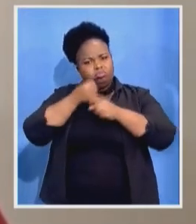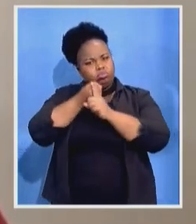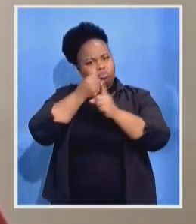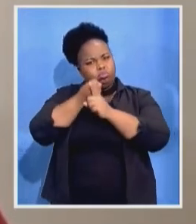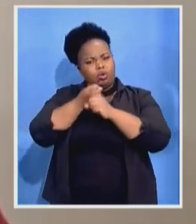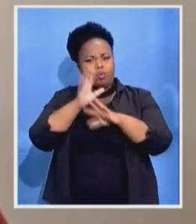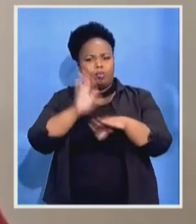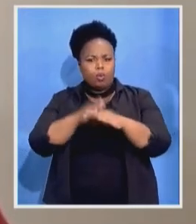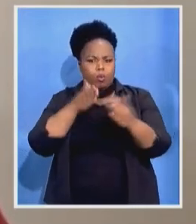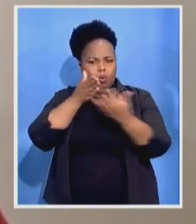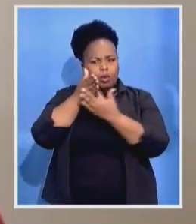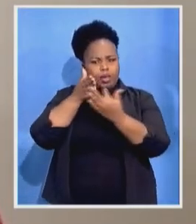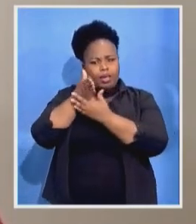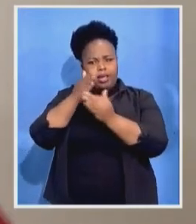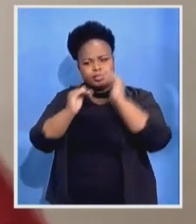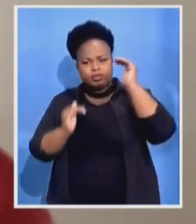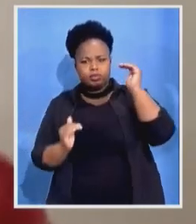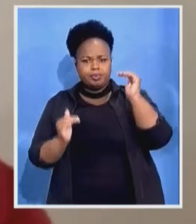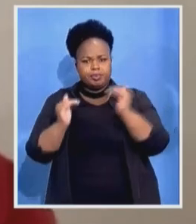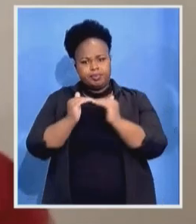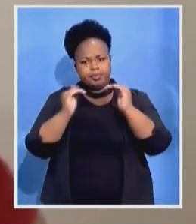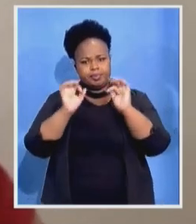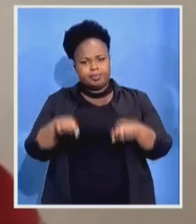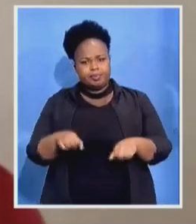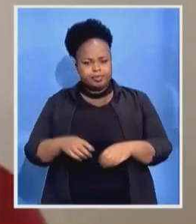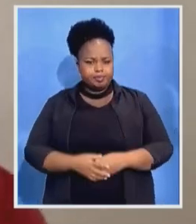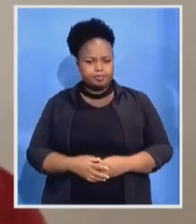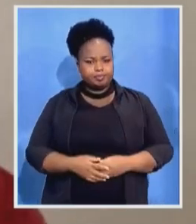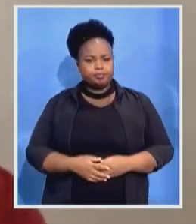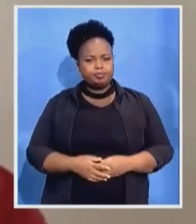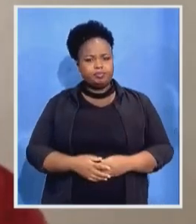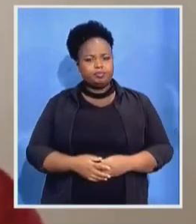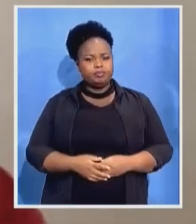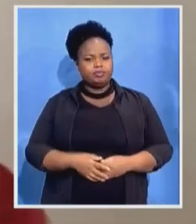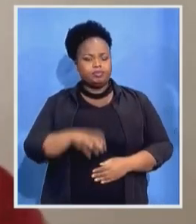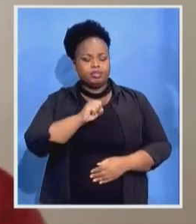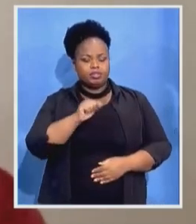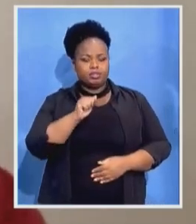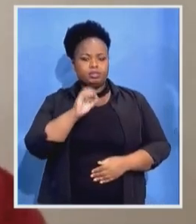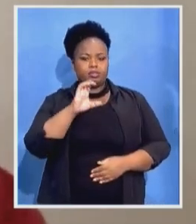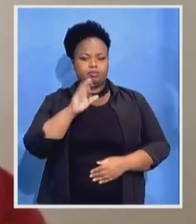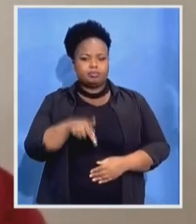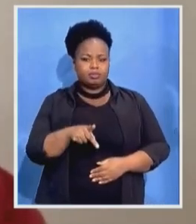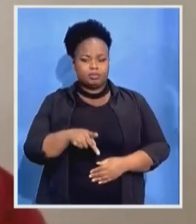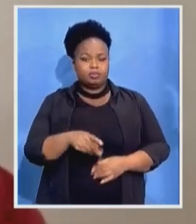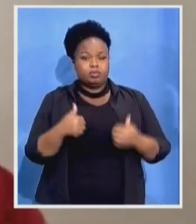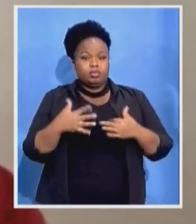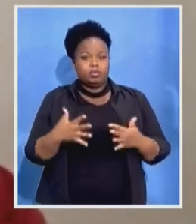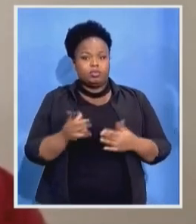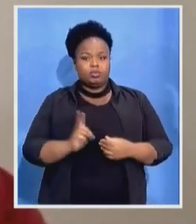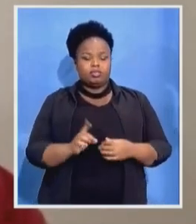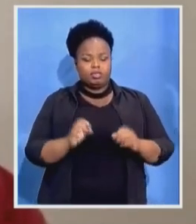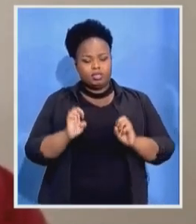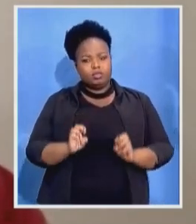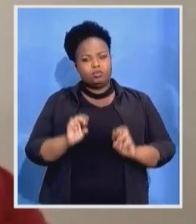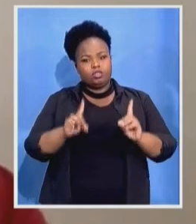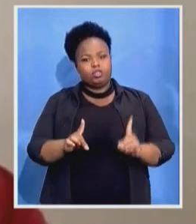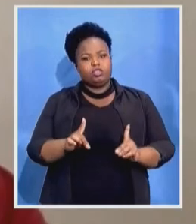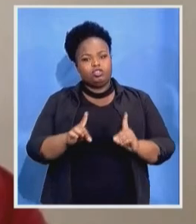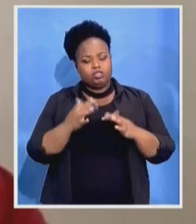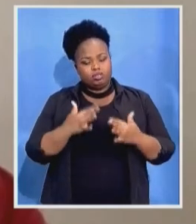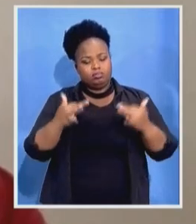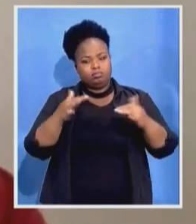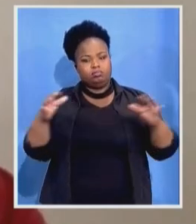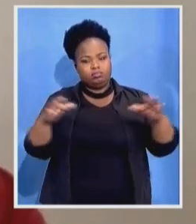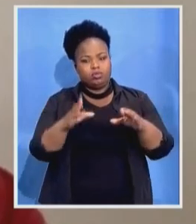The SACP will convene an education session and conference early next